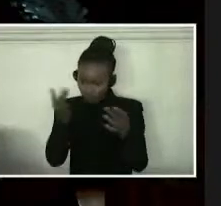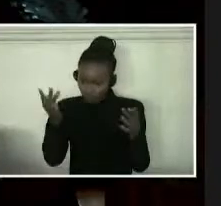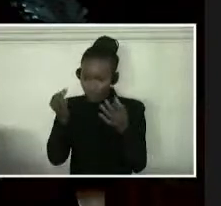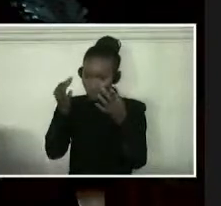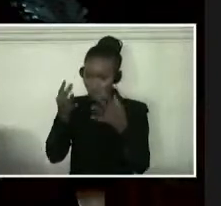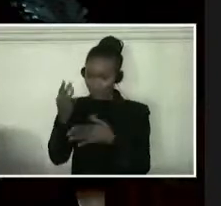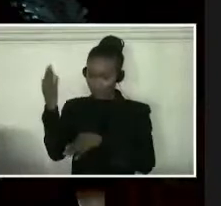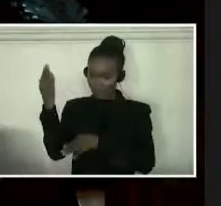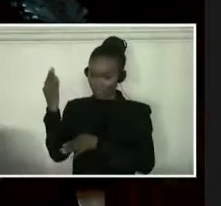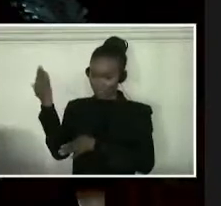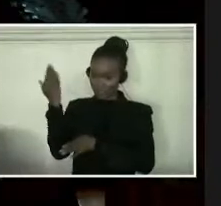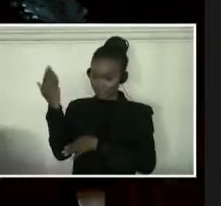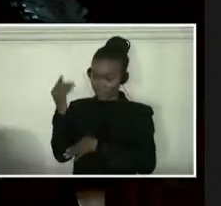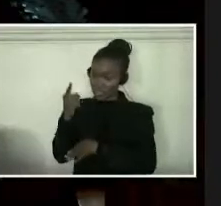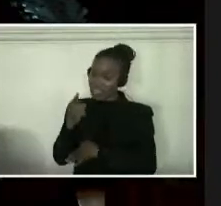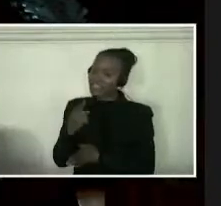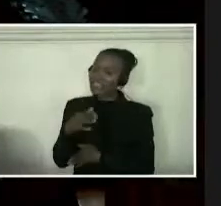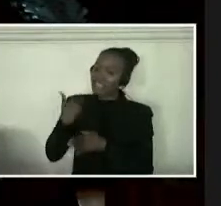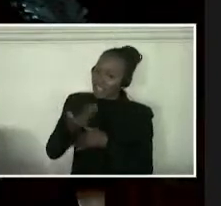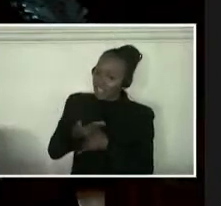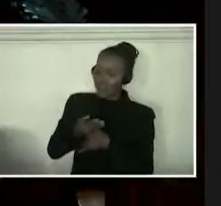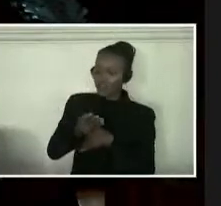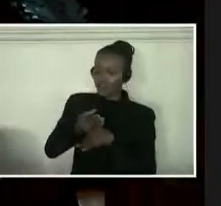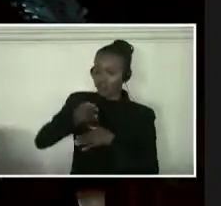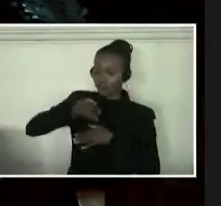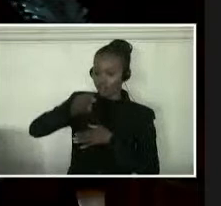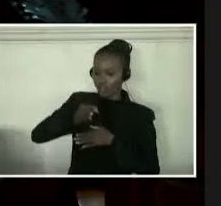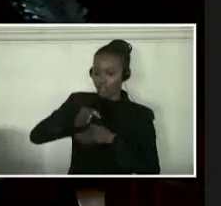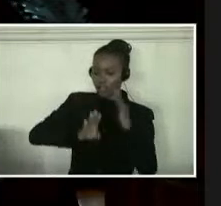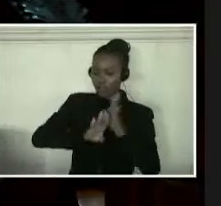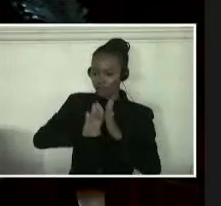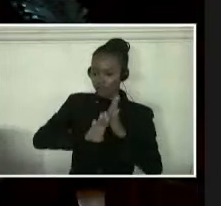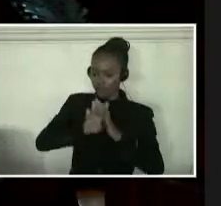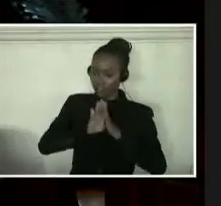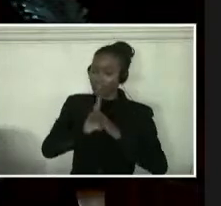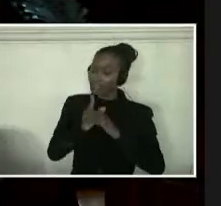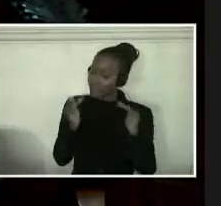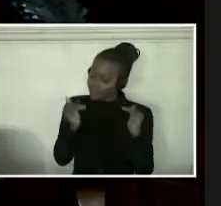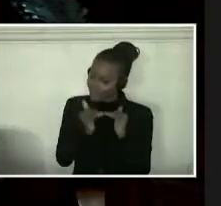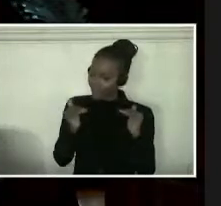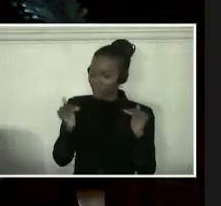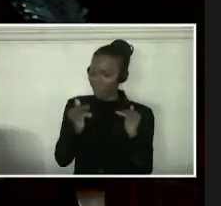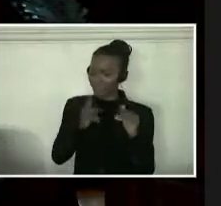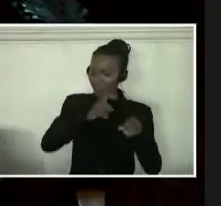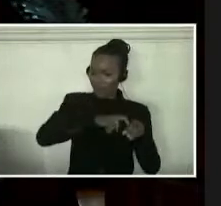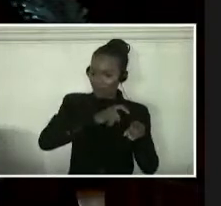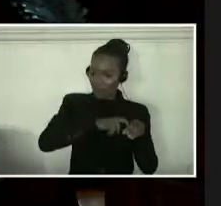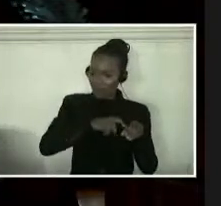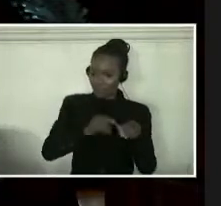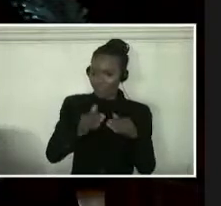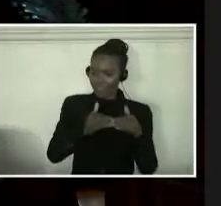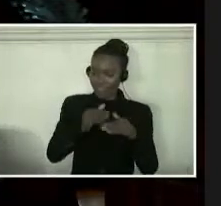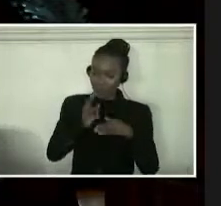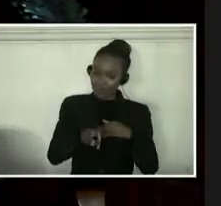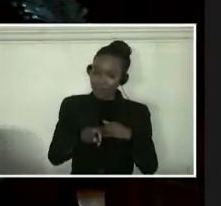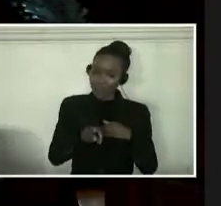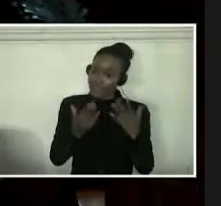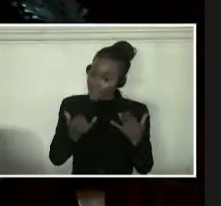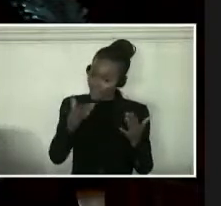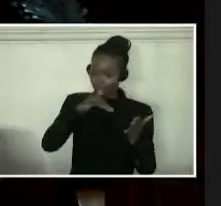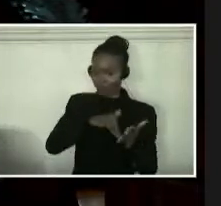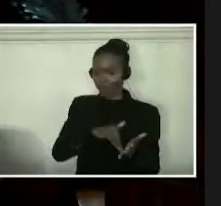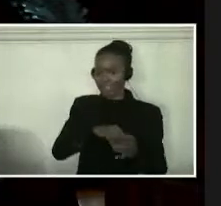facilities will result in future improvements to the standard and quality of care at our facilities such villages